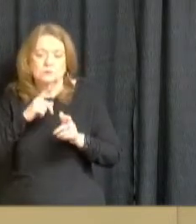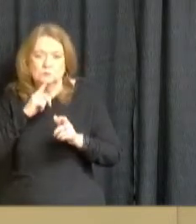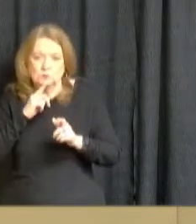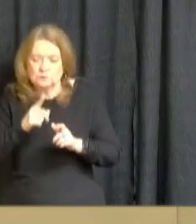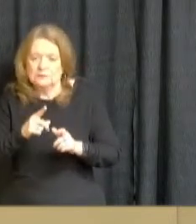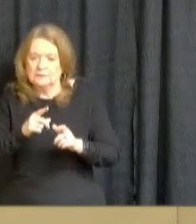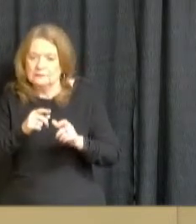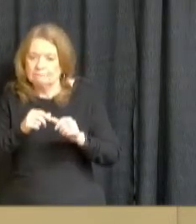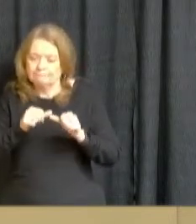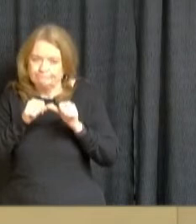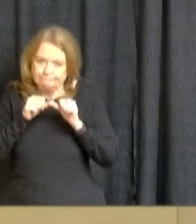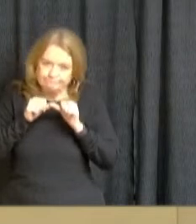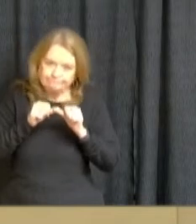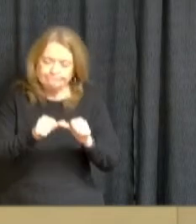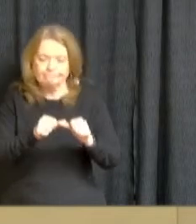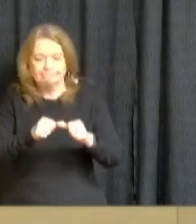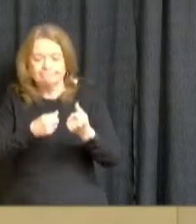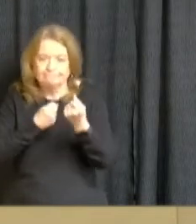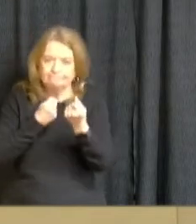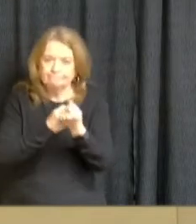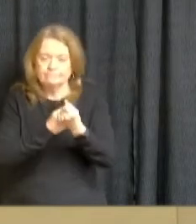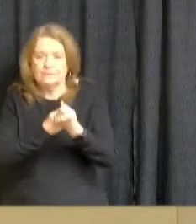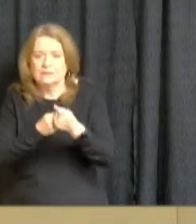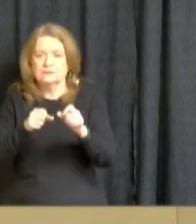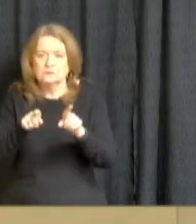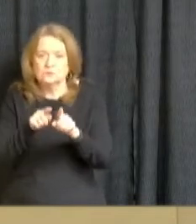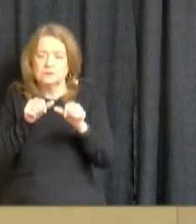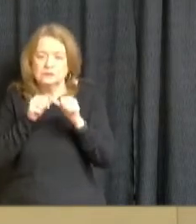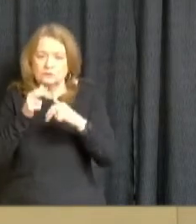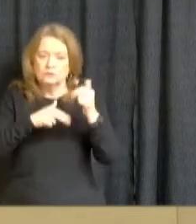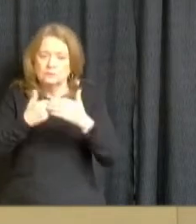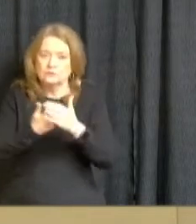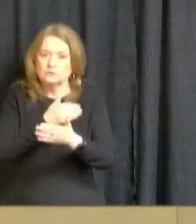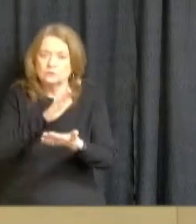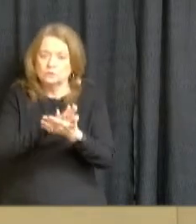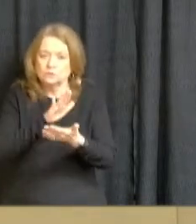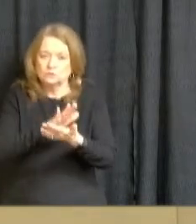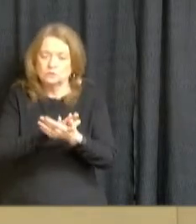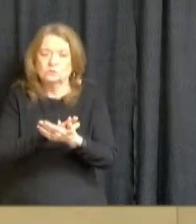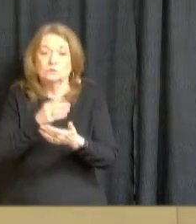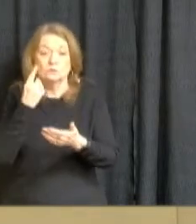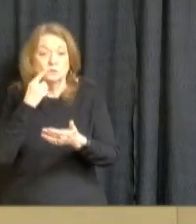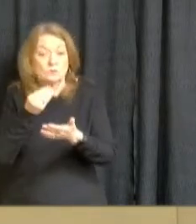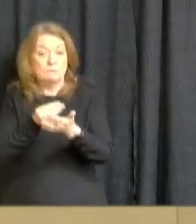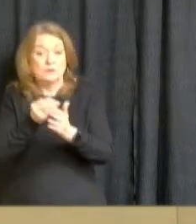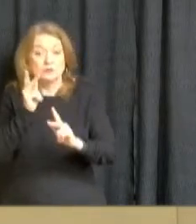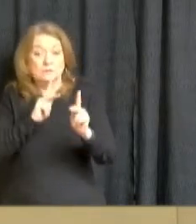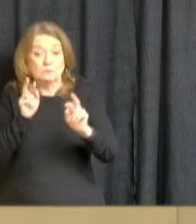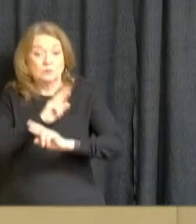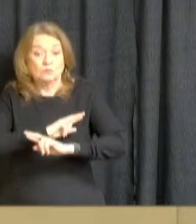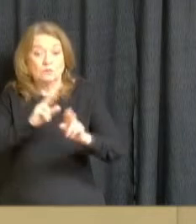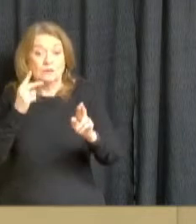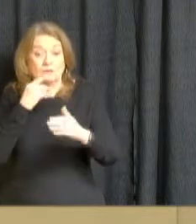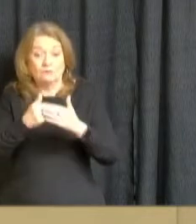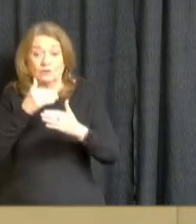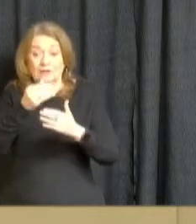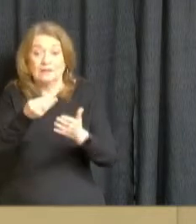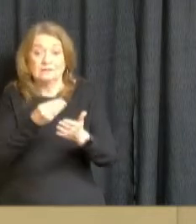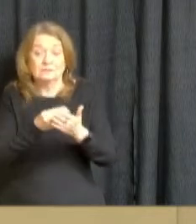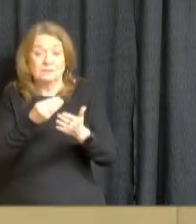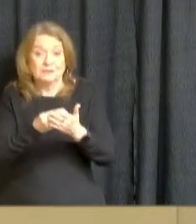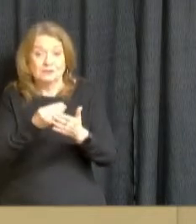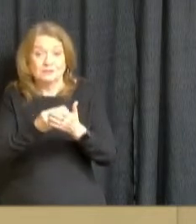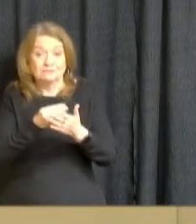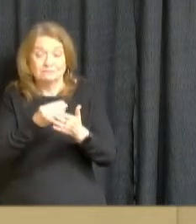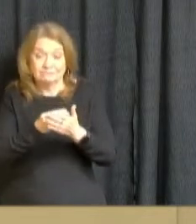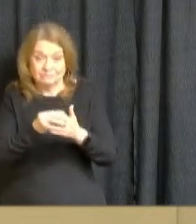alive as we build new schools. So for the budget folks who are getting ready for next budget season,